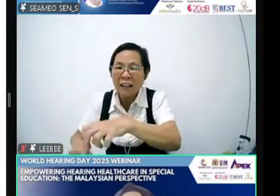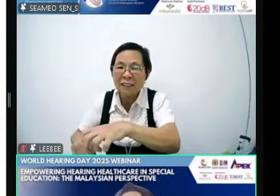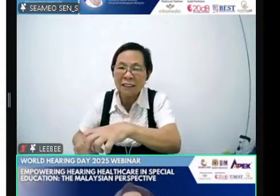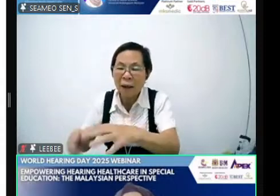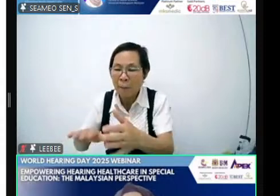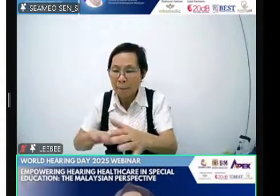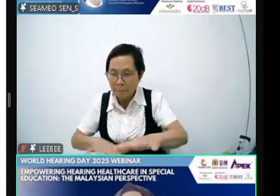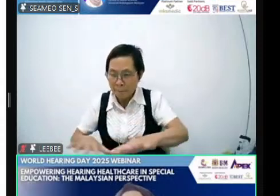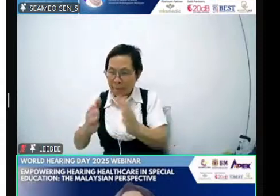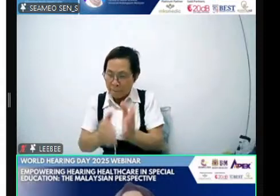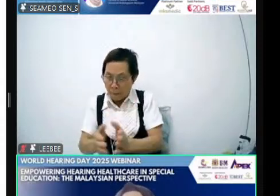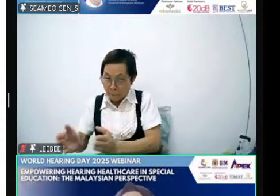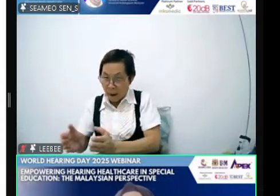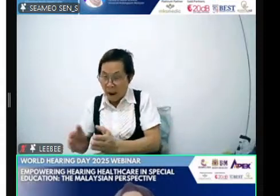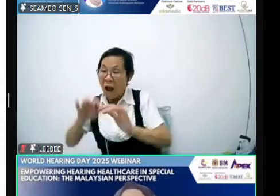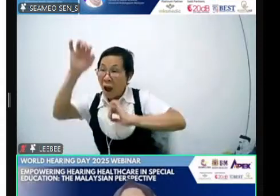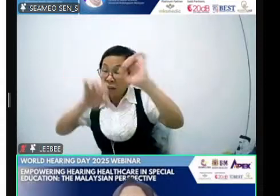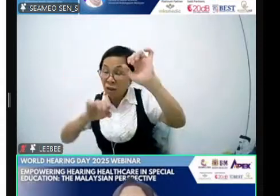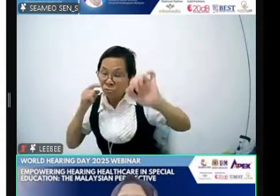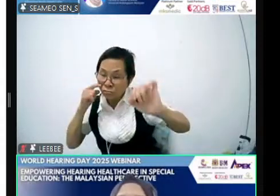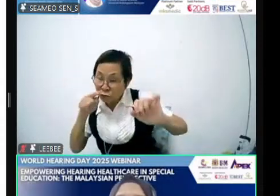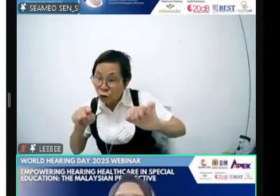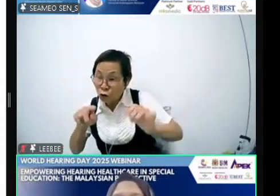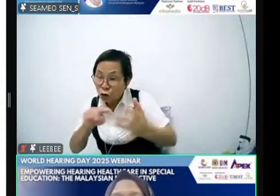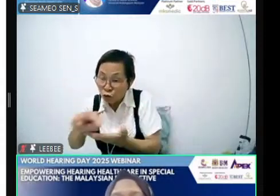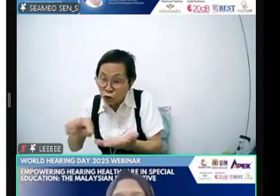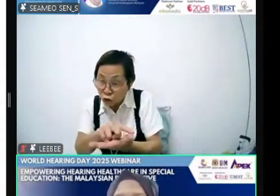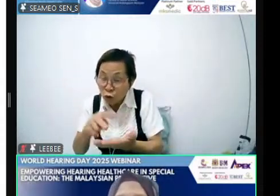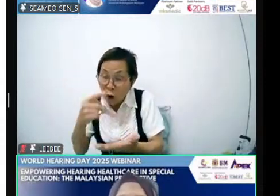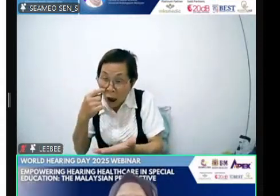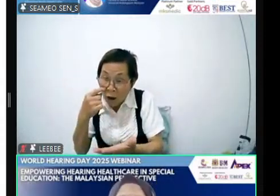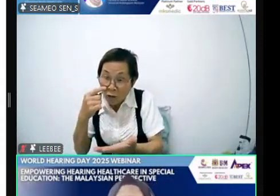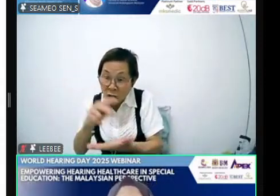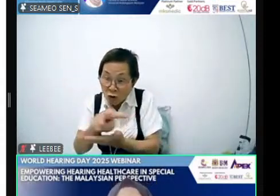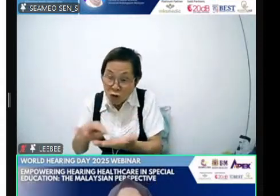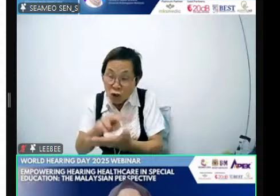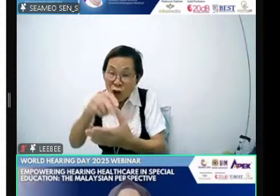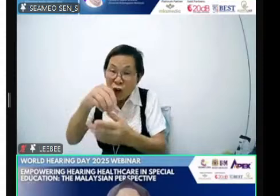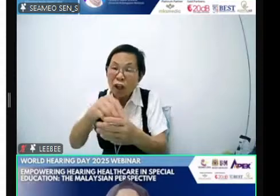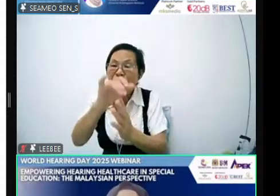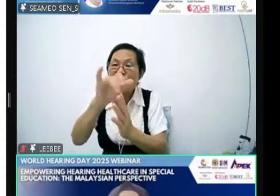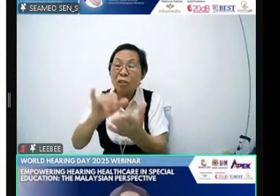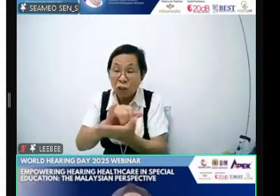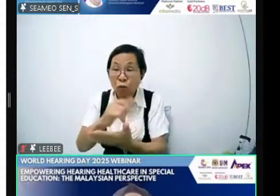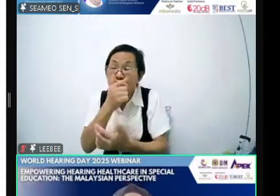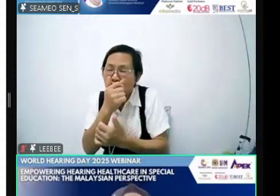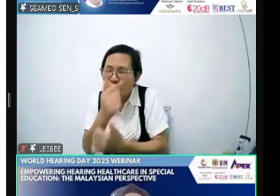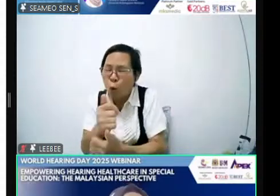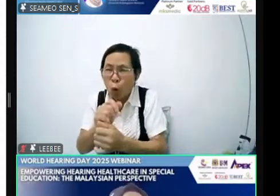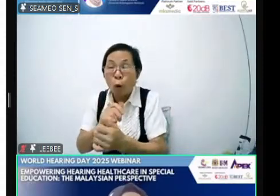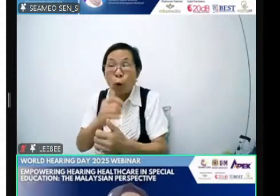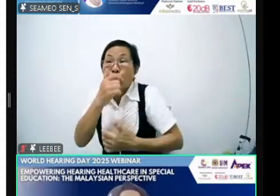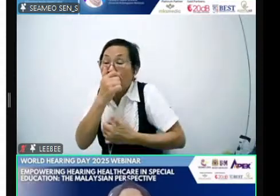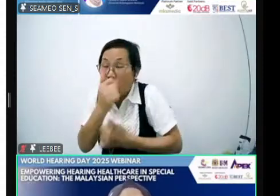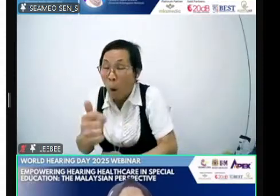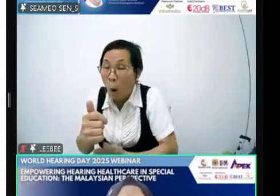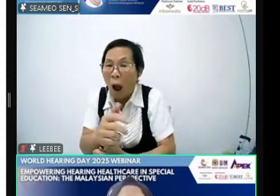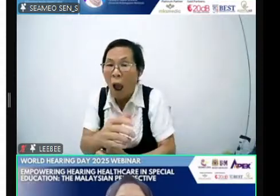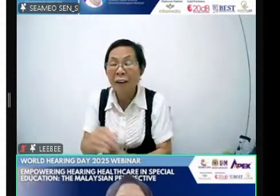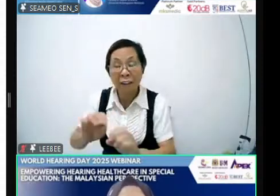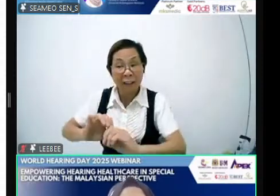layouts. They assess whether the visual that we included in the video is appealing, clear, and they